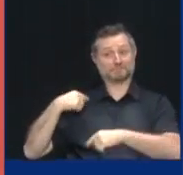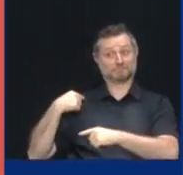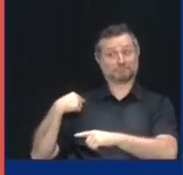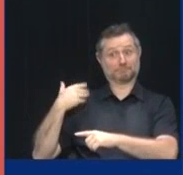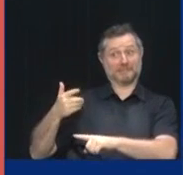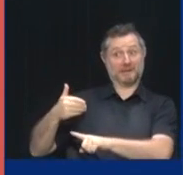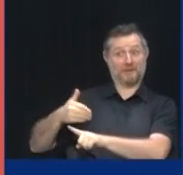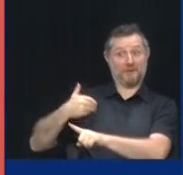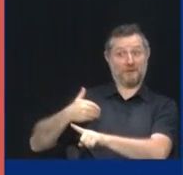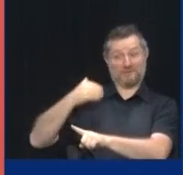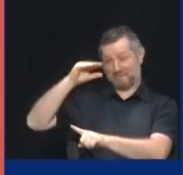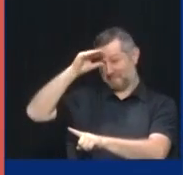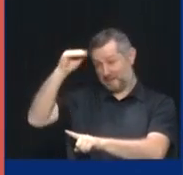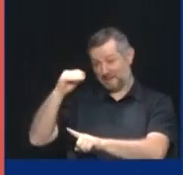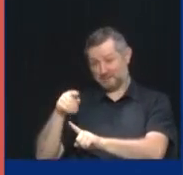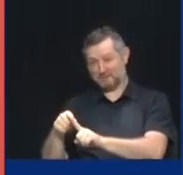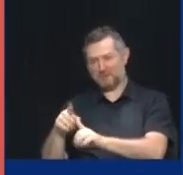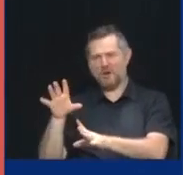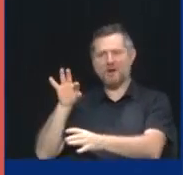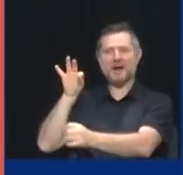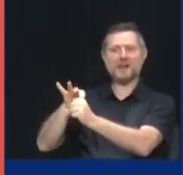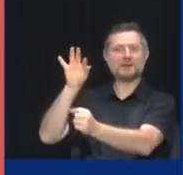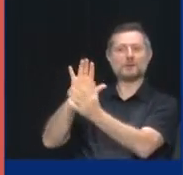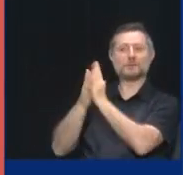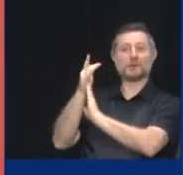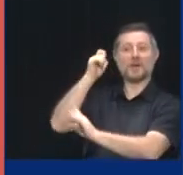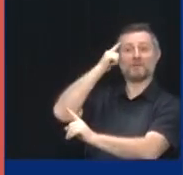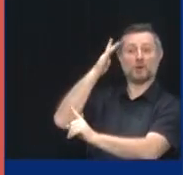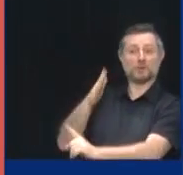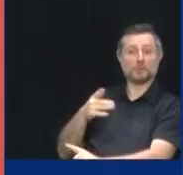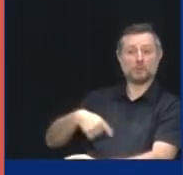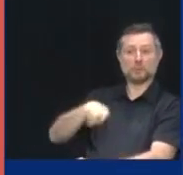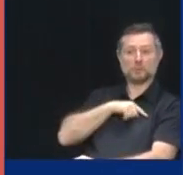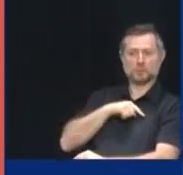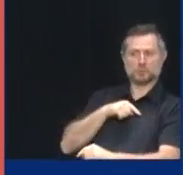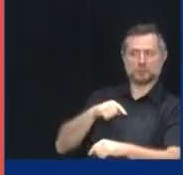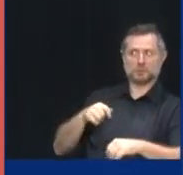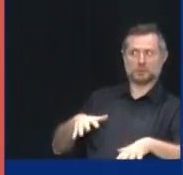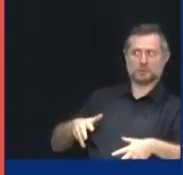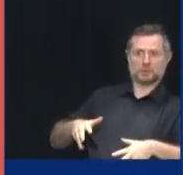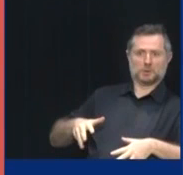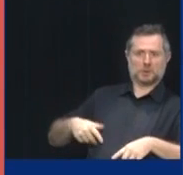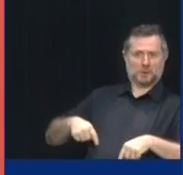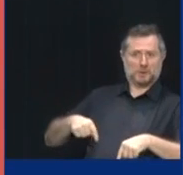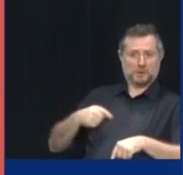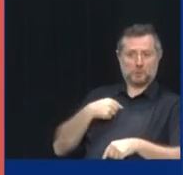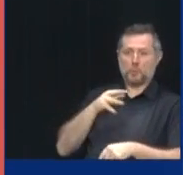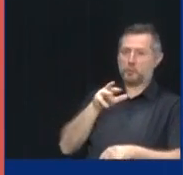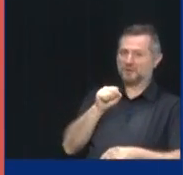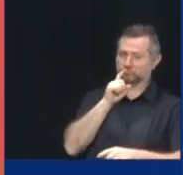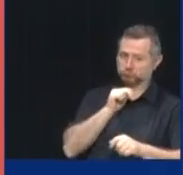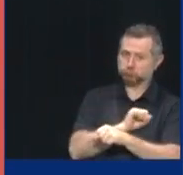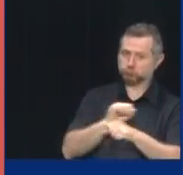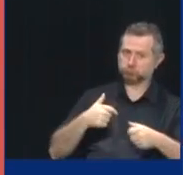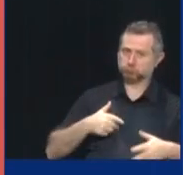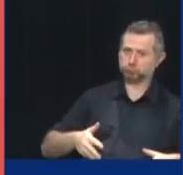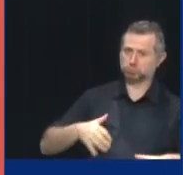governor, I think we were all a little bit nervous, at least I was. We didn't know how this was going to go.